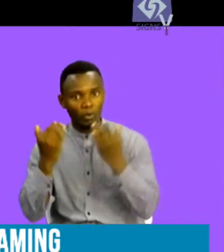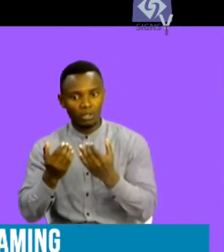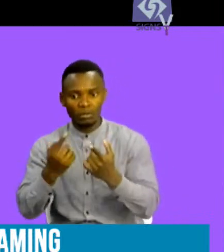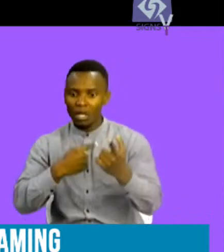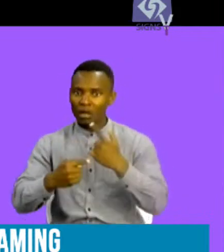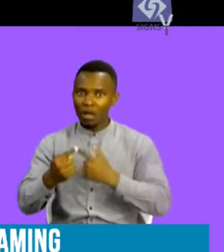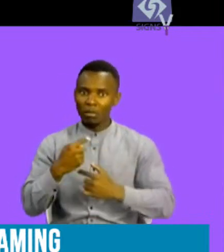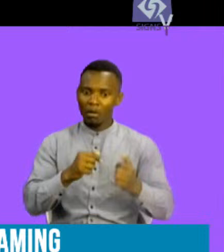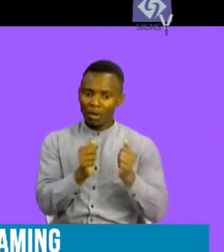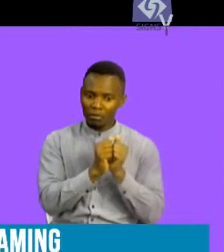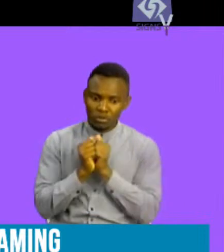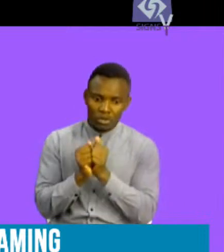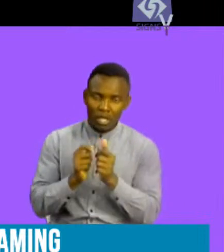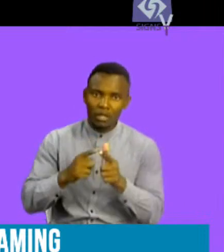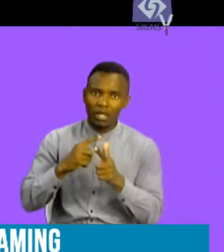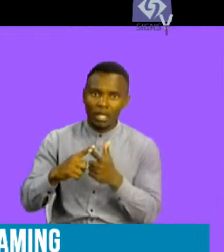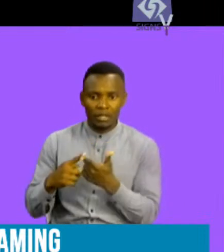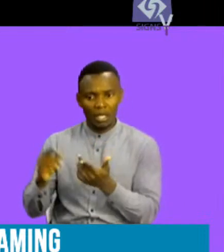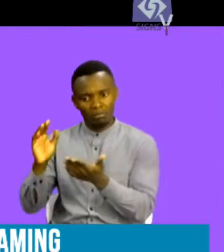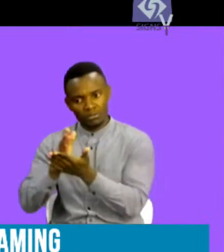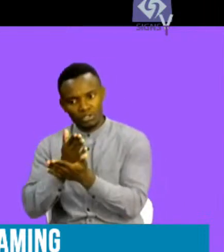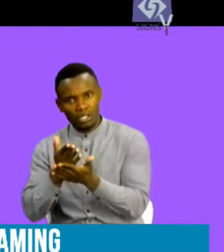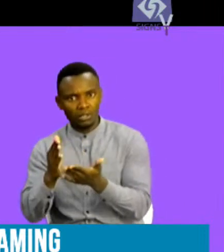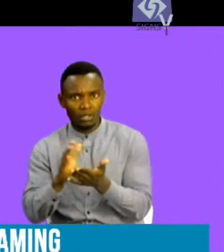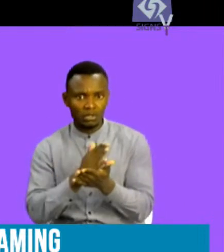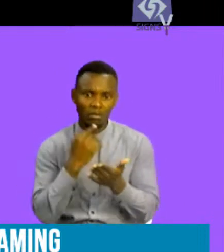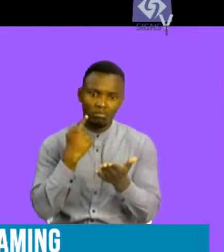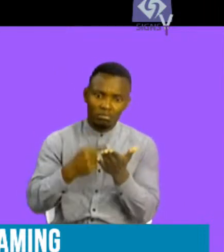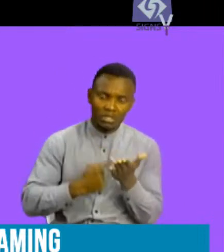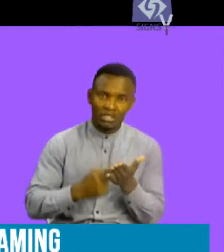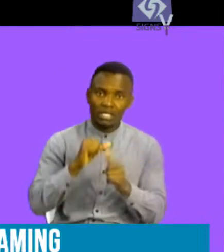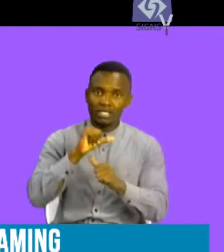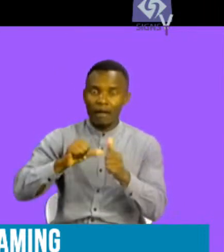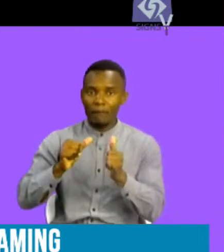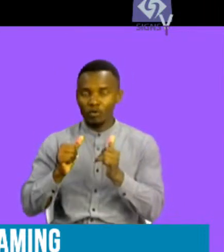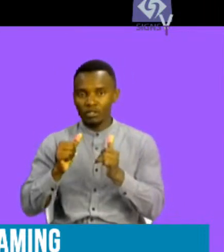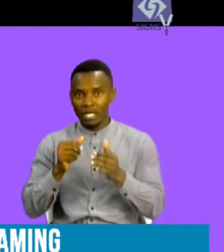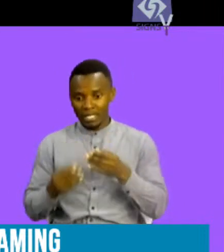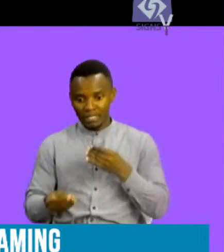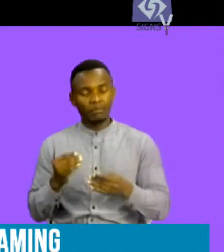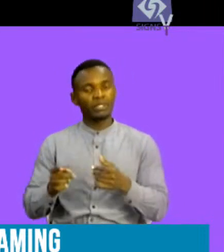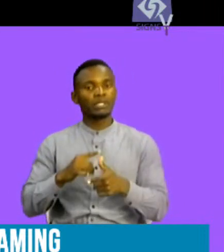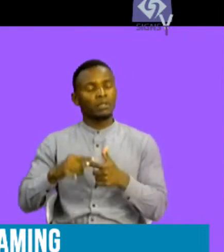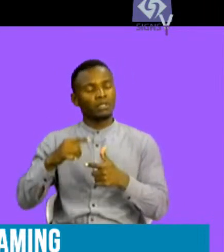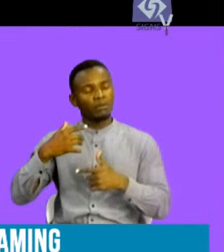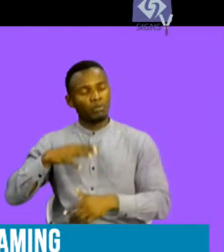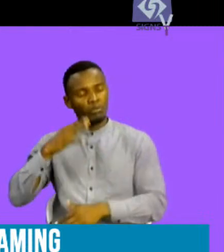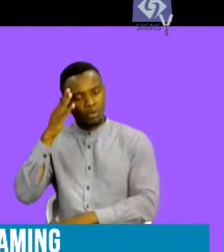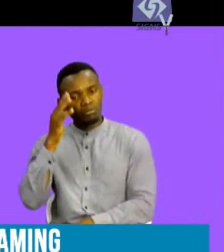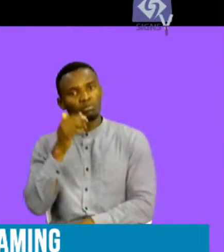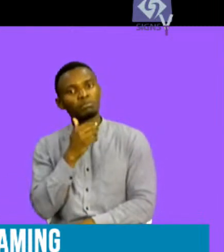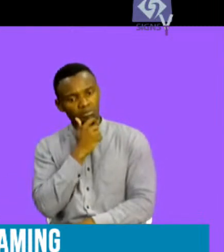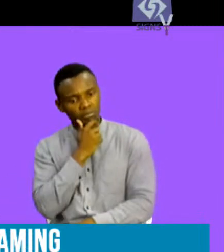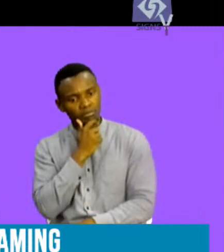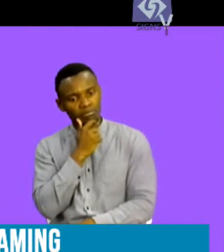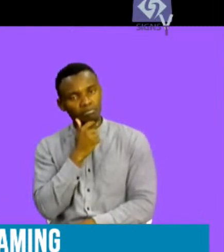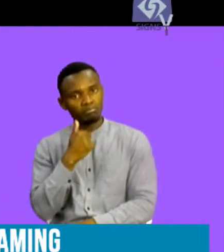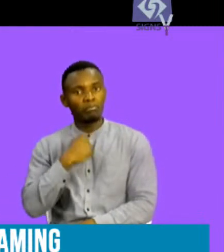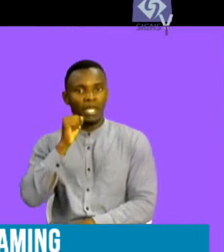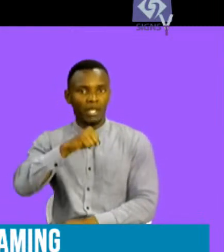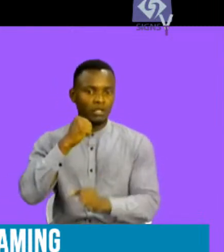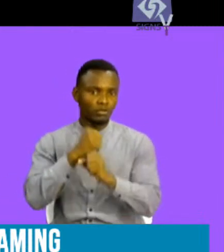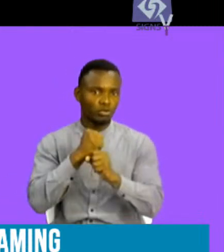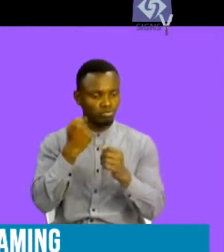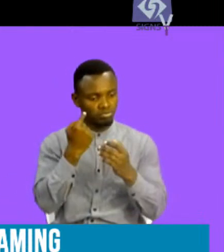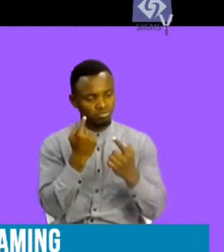people get interested to know about issues of disability and see that there is always something they can do. We had